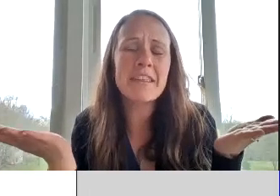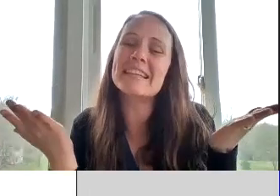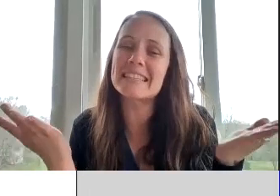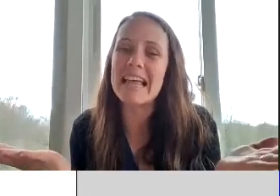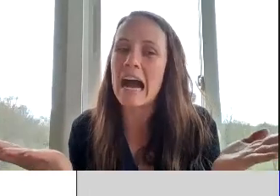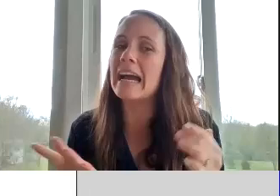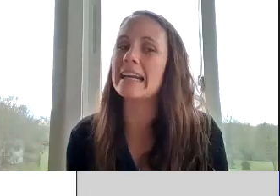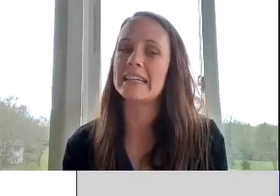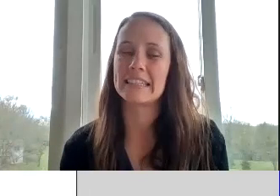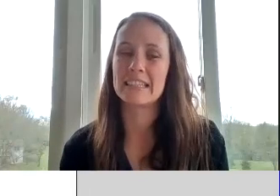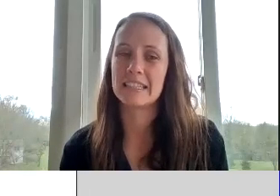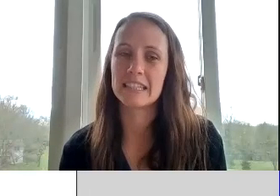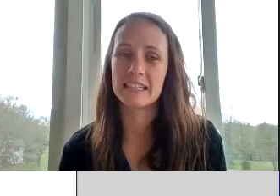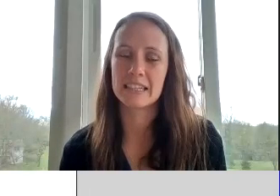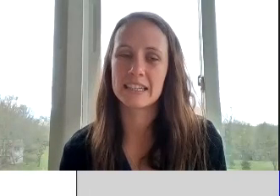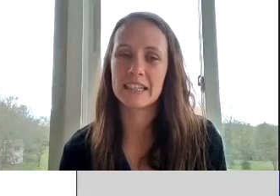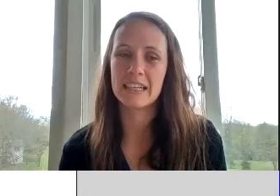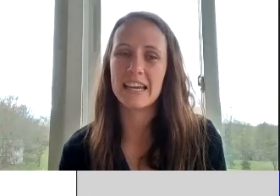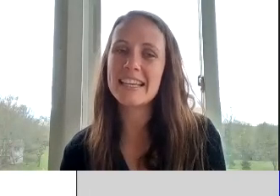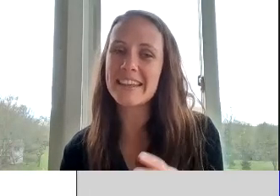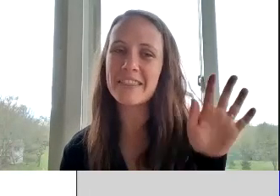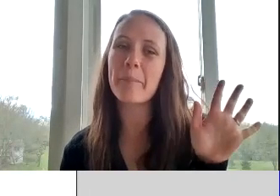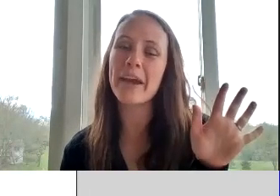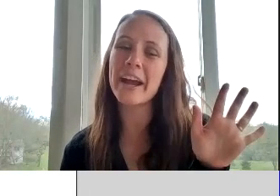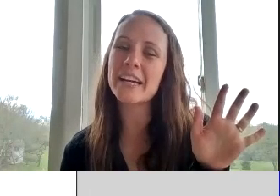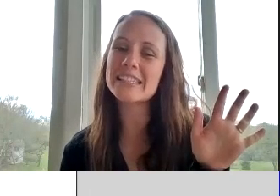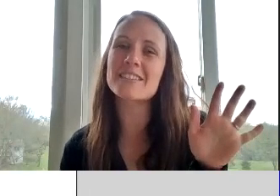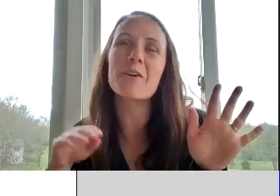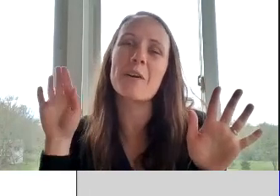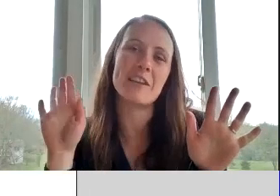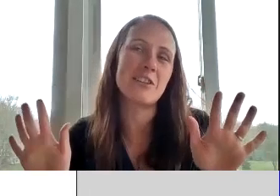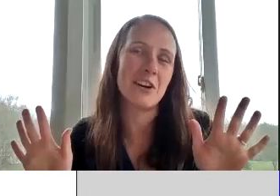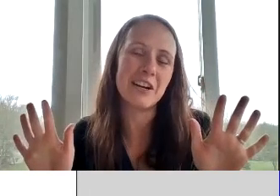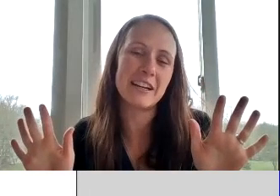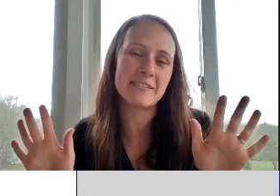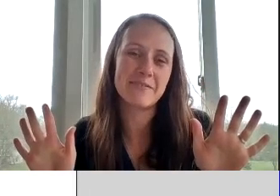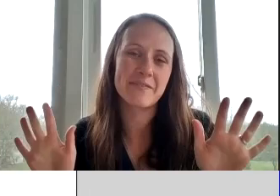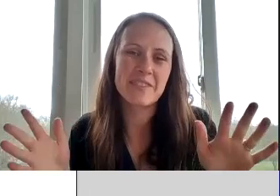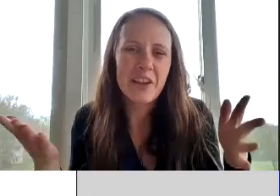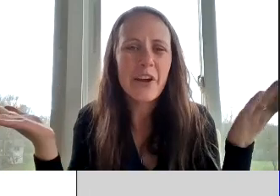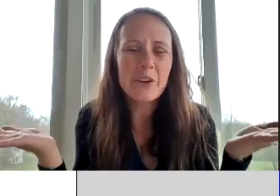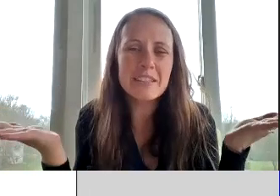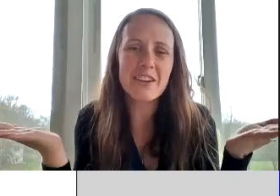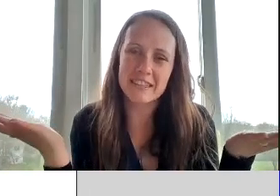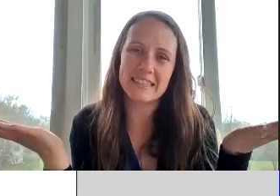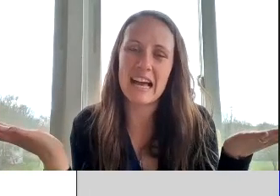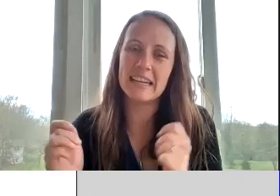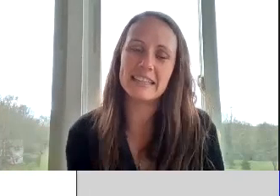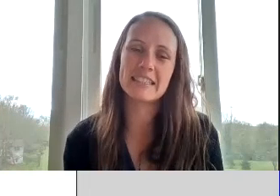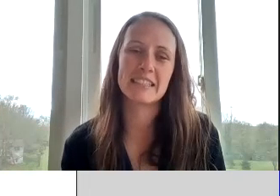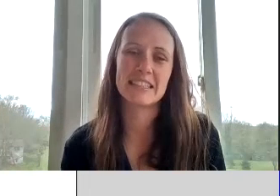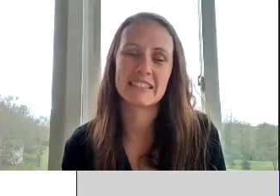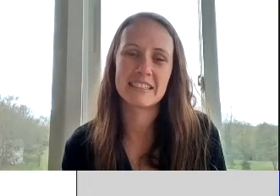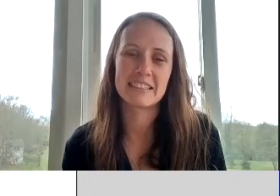is on the slide? Is it the bears or the dog? Who is on the